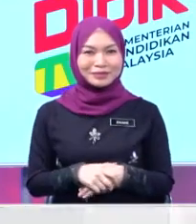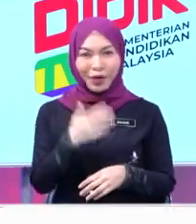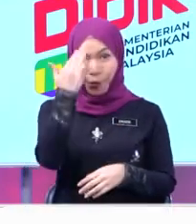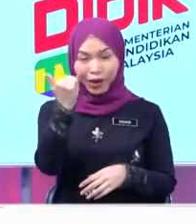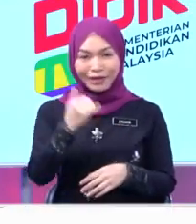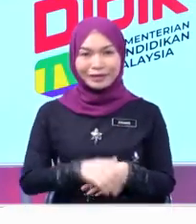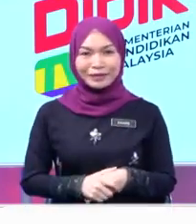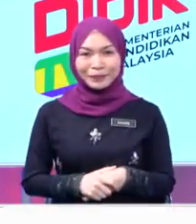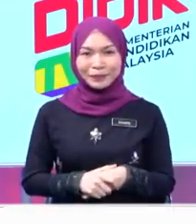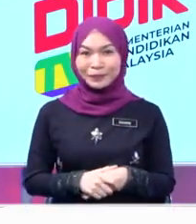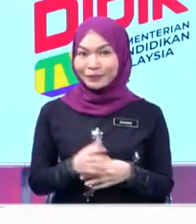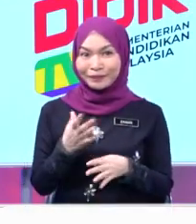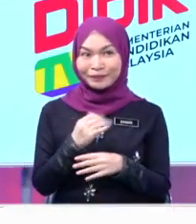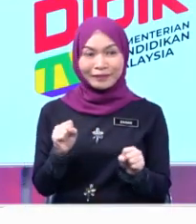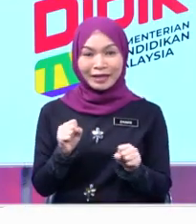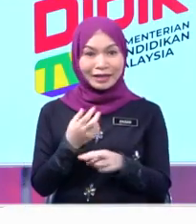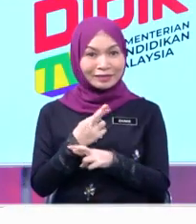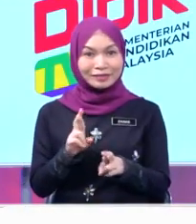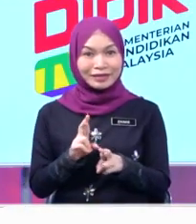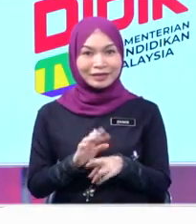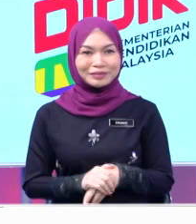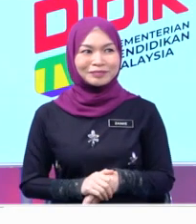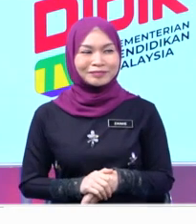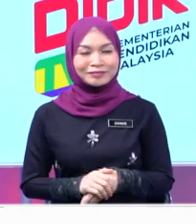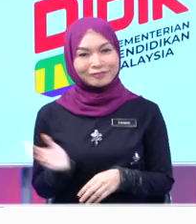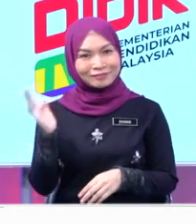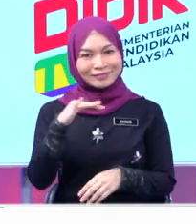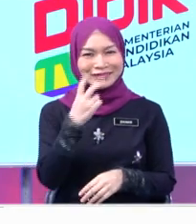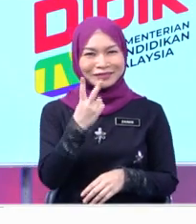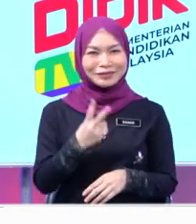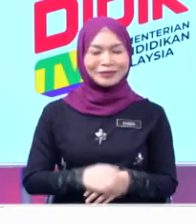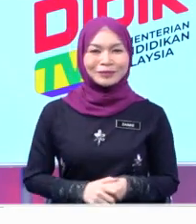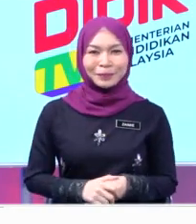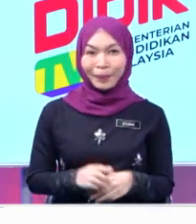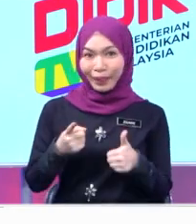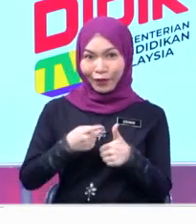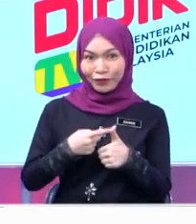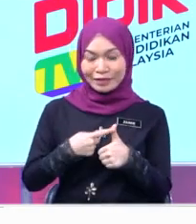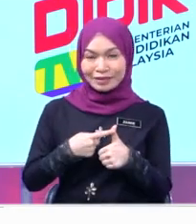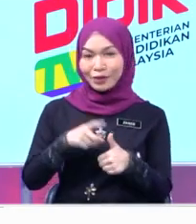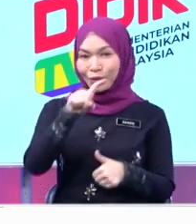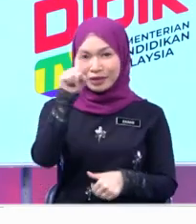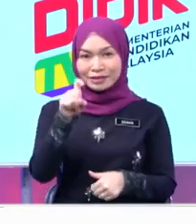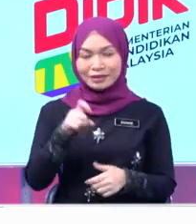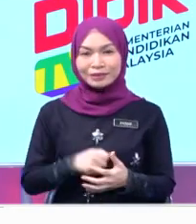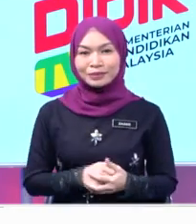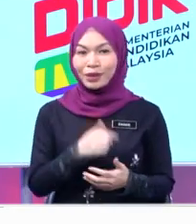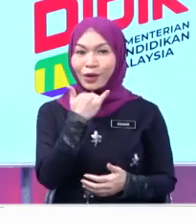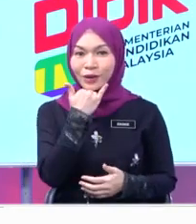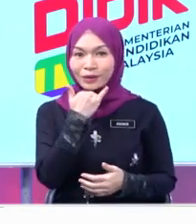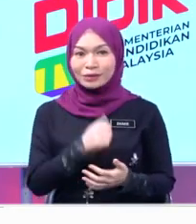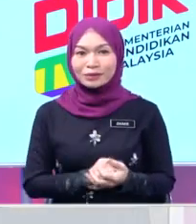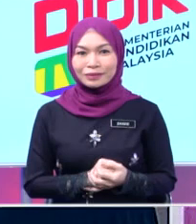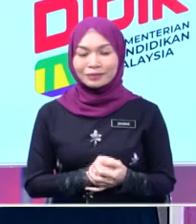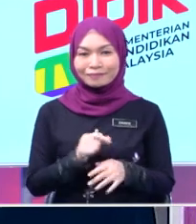Okay, wonderful. All right, let's get into it. Okay, the first question. Wrongly uses